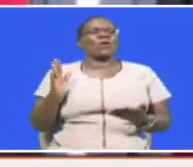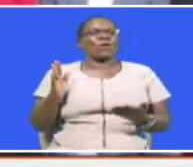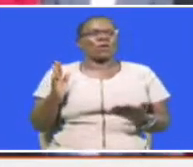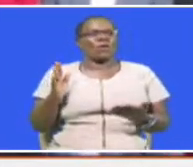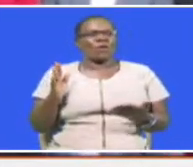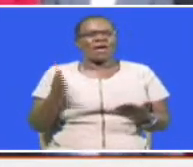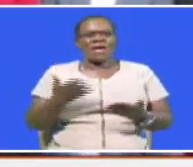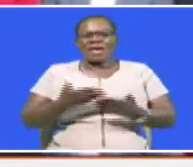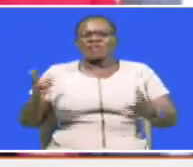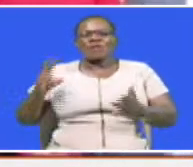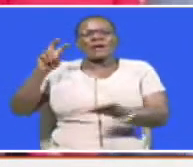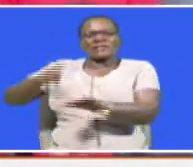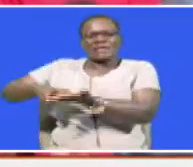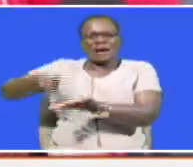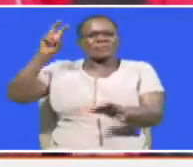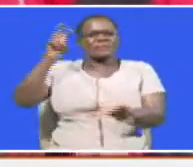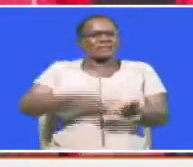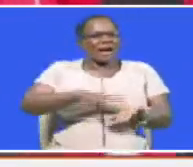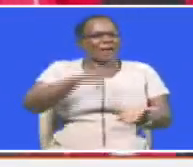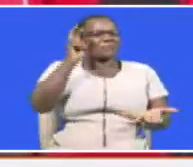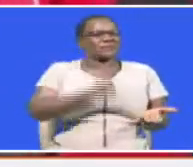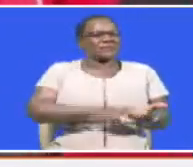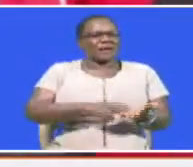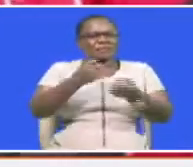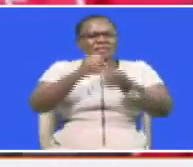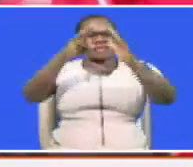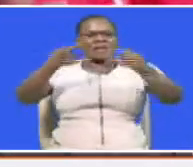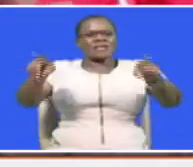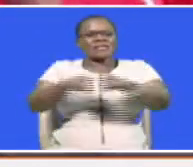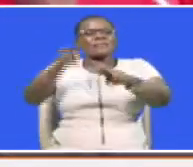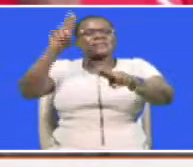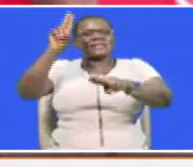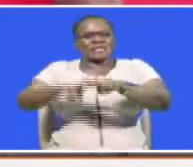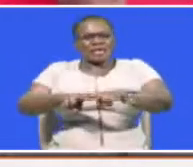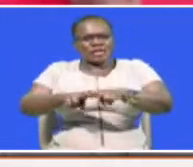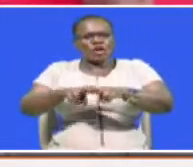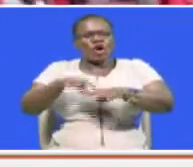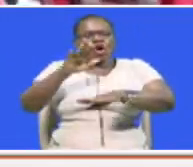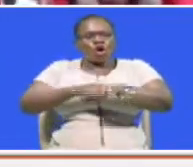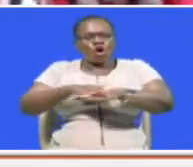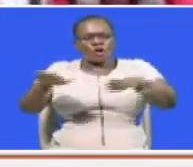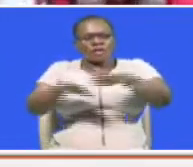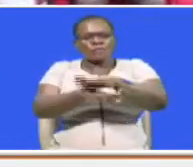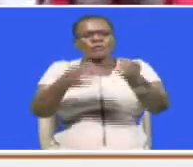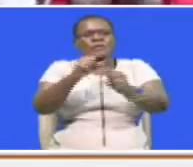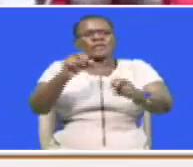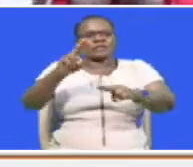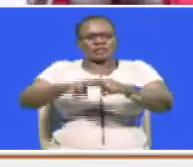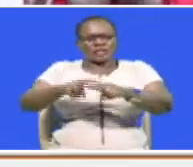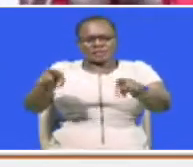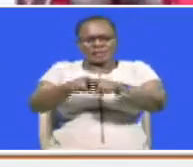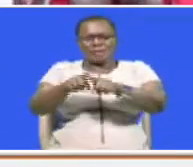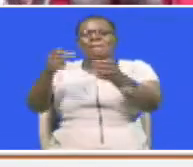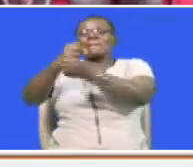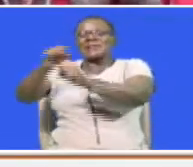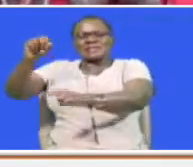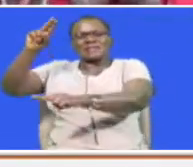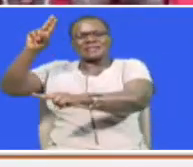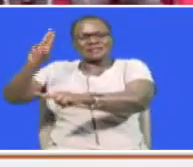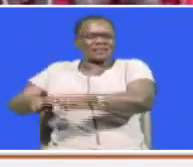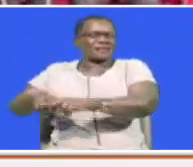darting everywhere during the morning State House ceremony, including sitting on Deputy President's chair and even the President's